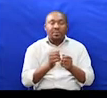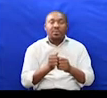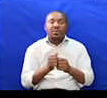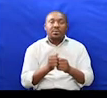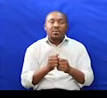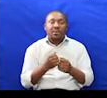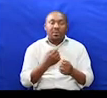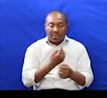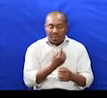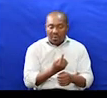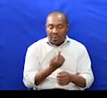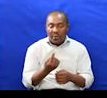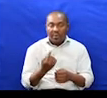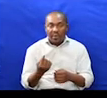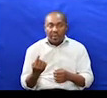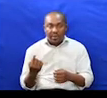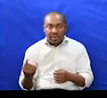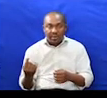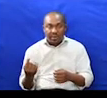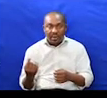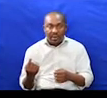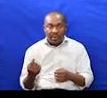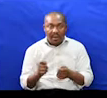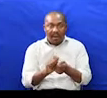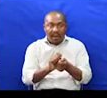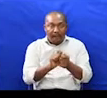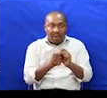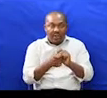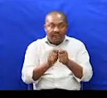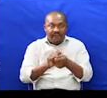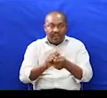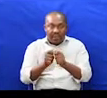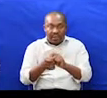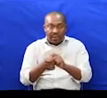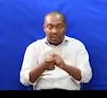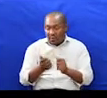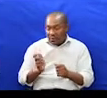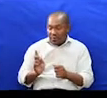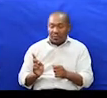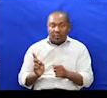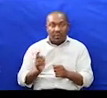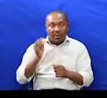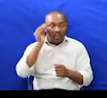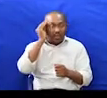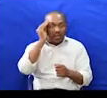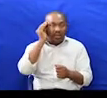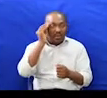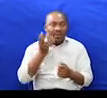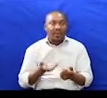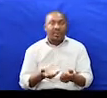on each the modification of the theory. The